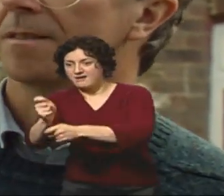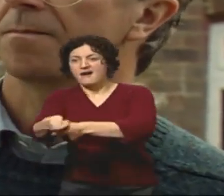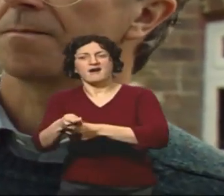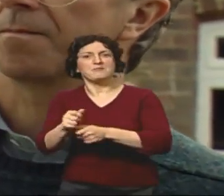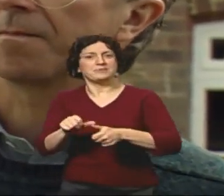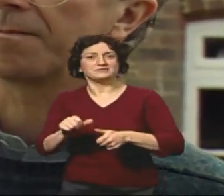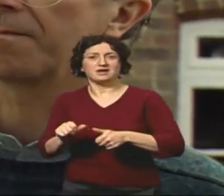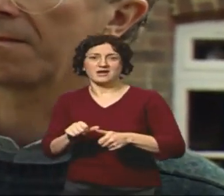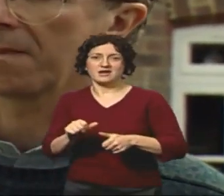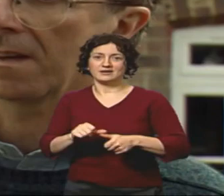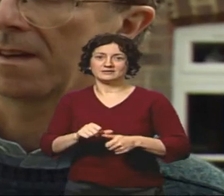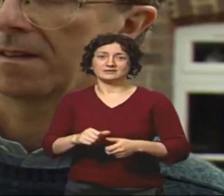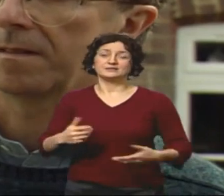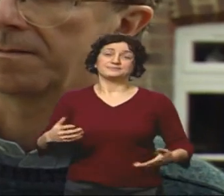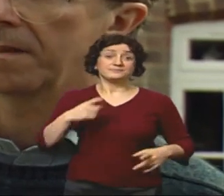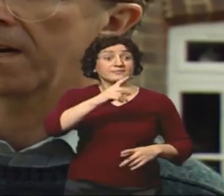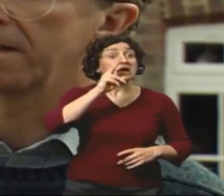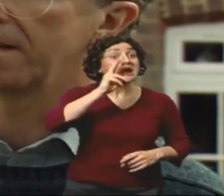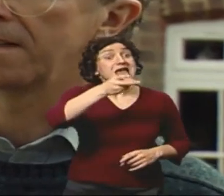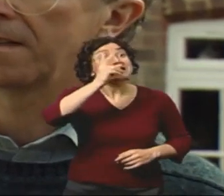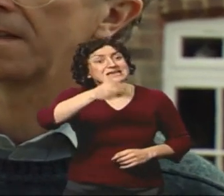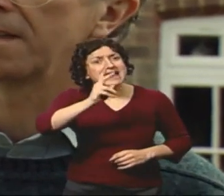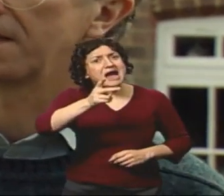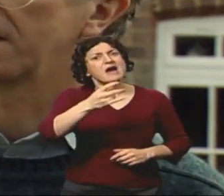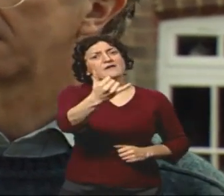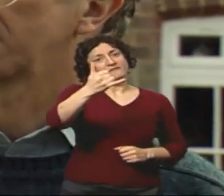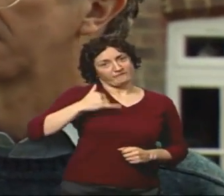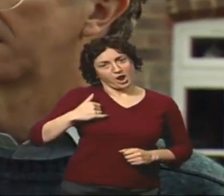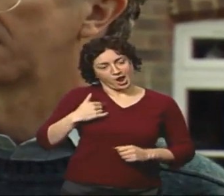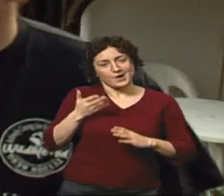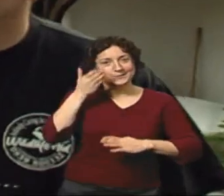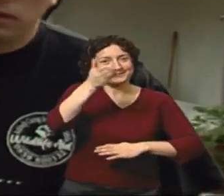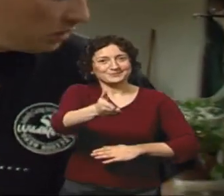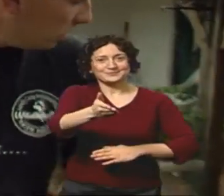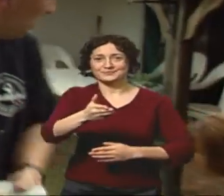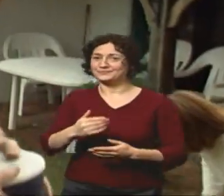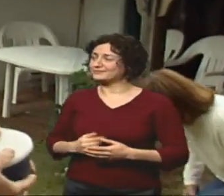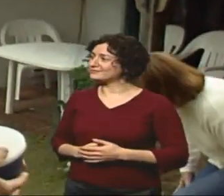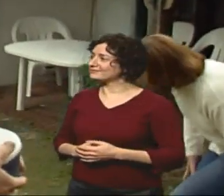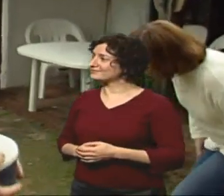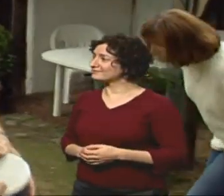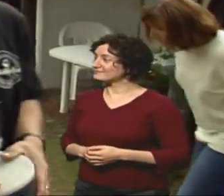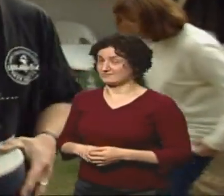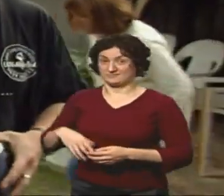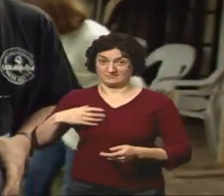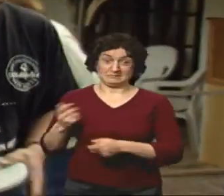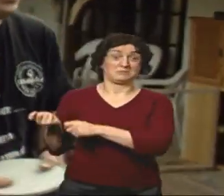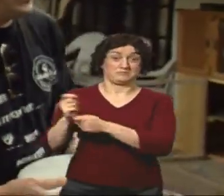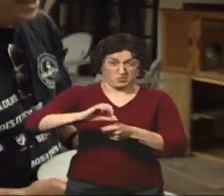mean, just sort of ring. If you see her up again, just ring and we'll come zooming over as long as we're around. Sorry we couldn't succeed. I could bring the 12-bore across.